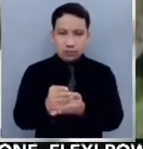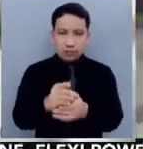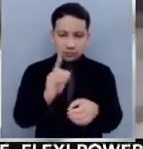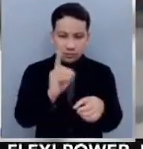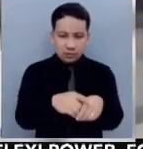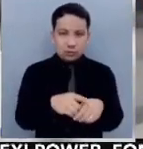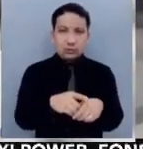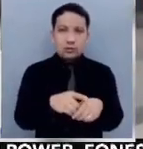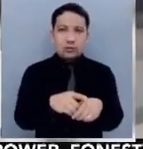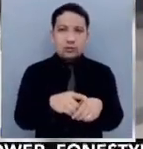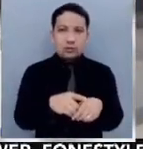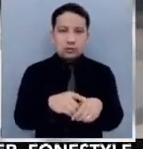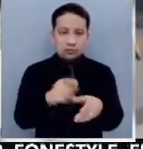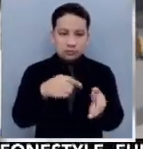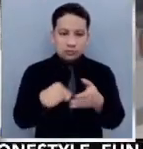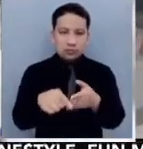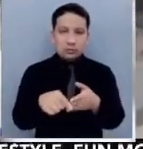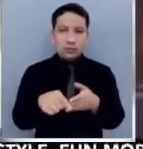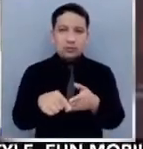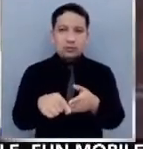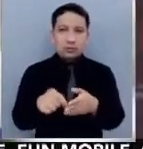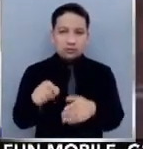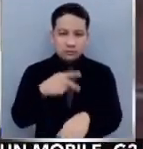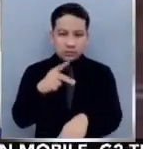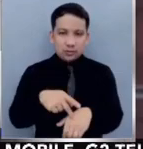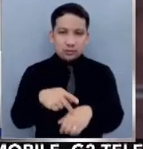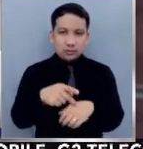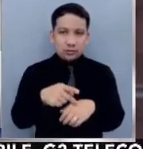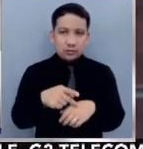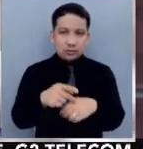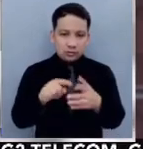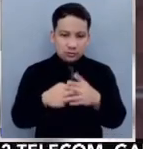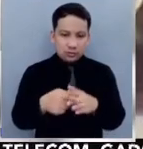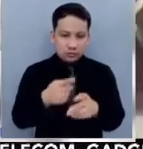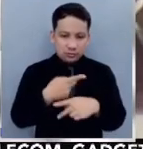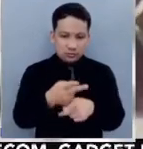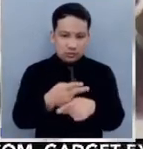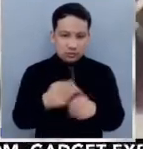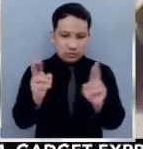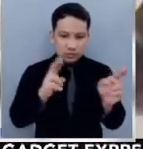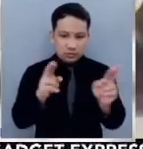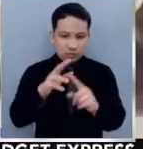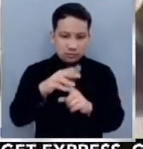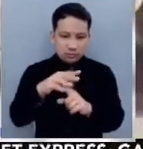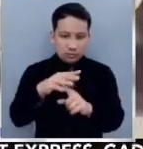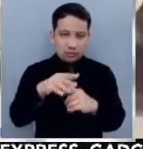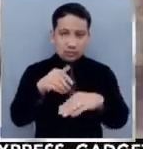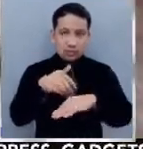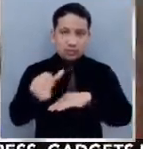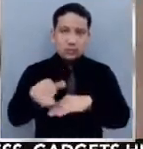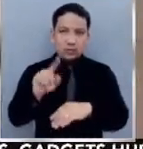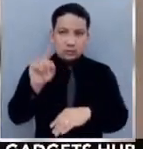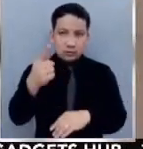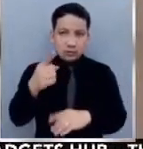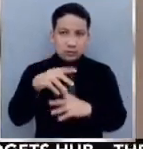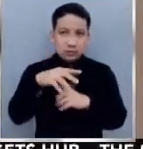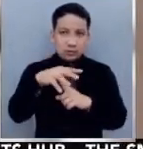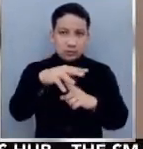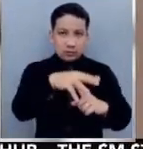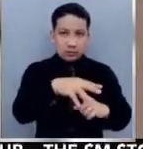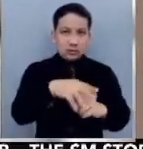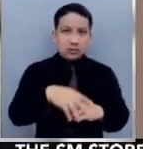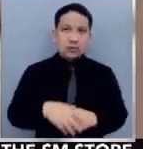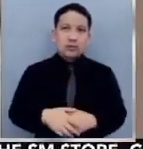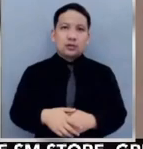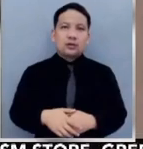Pilipinas, gumulong na ang produksyon ng mga helicopter. Ready na nga raw i-deliver ang isa sa mga ito. Not only we are